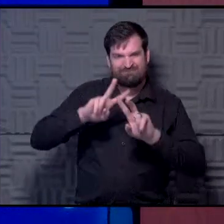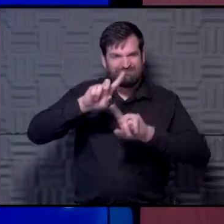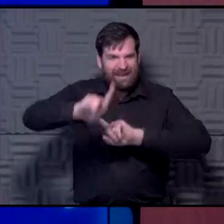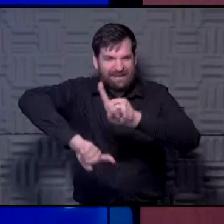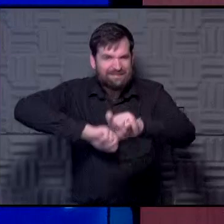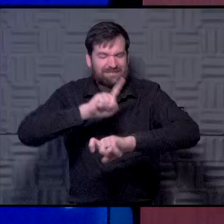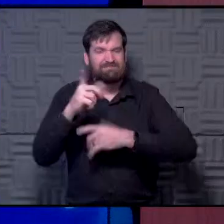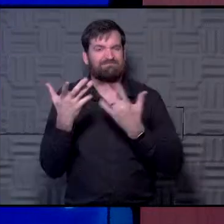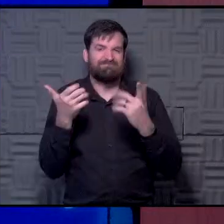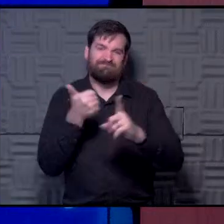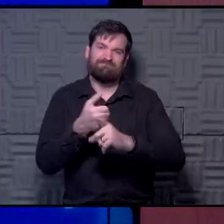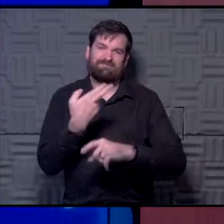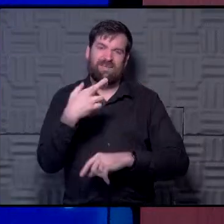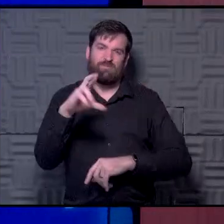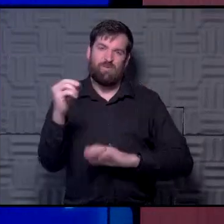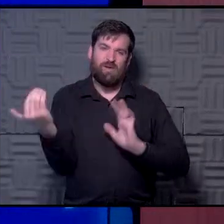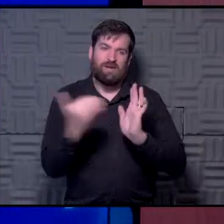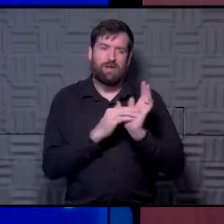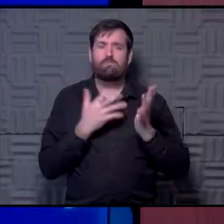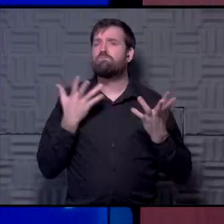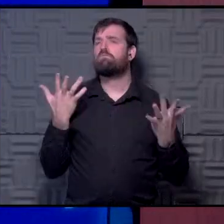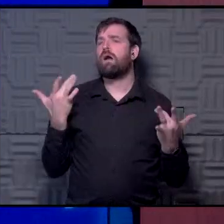hero again. And why is that?